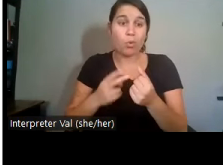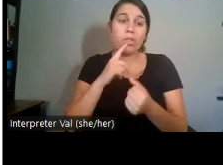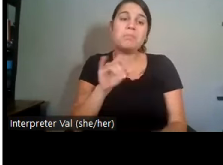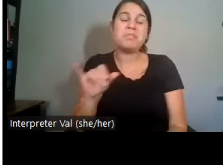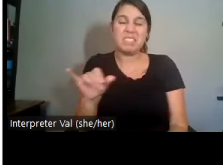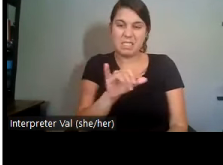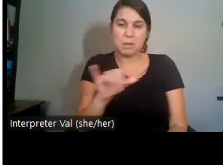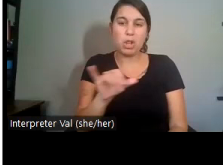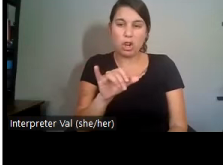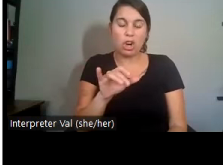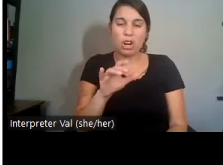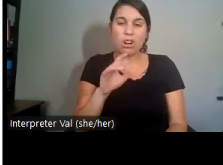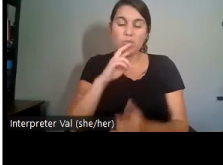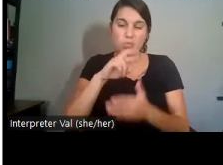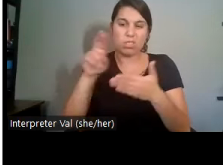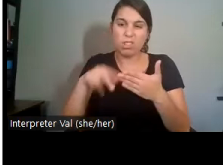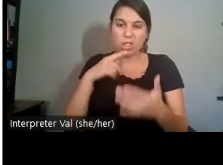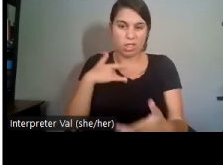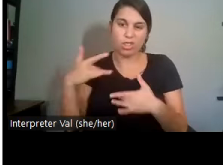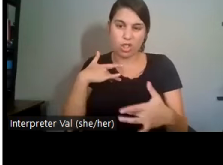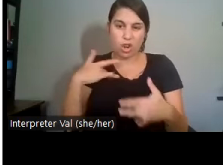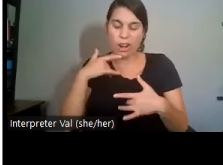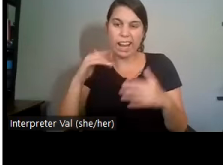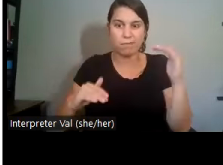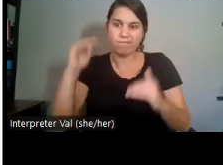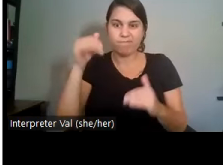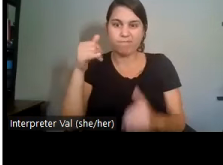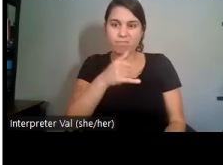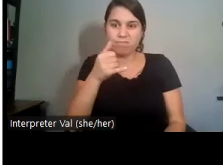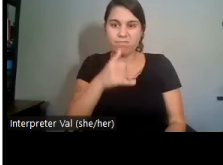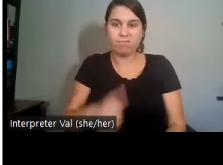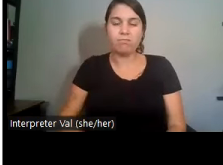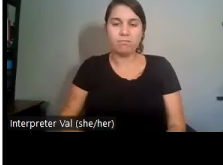similarly concerning. What is really apparent is that